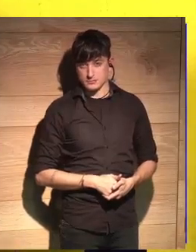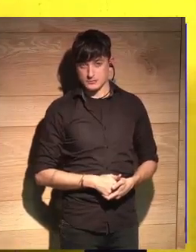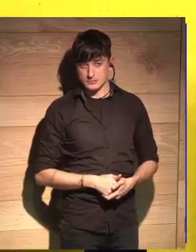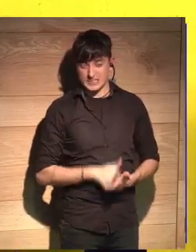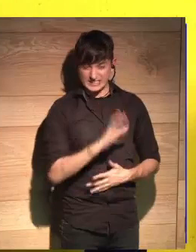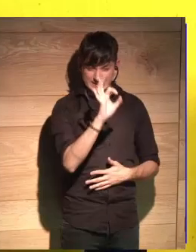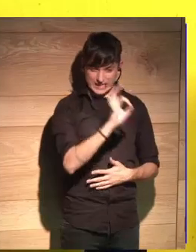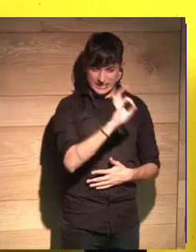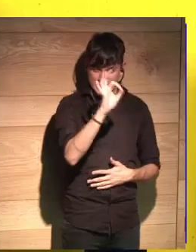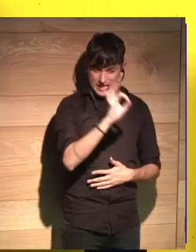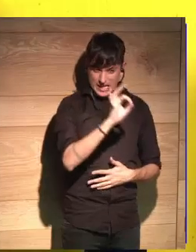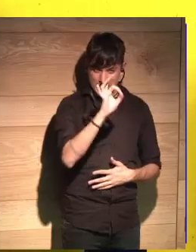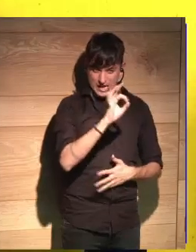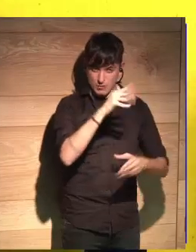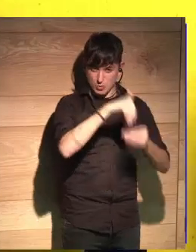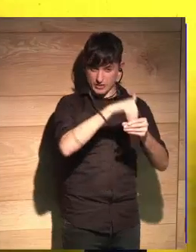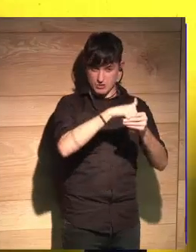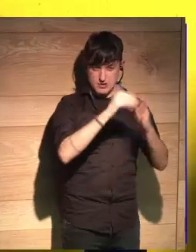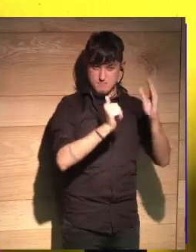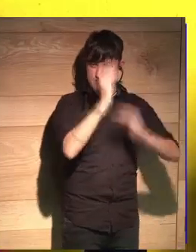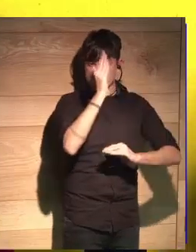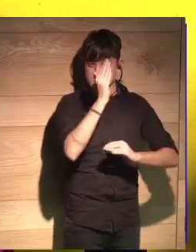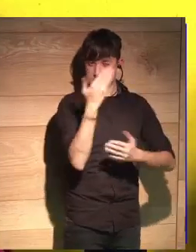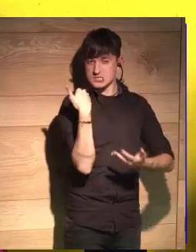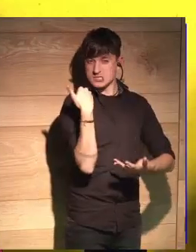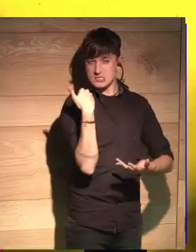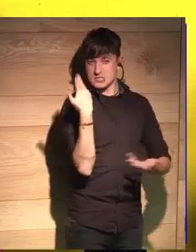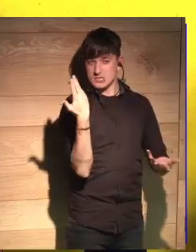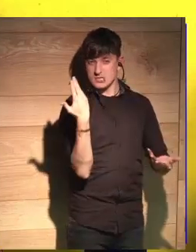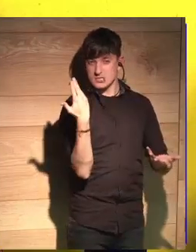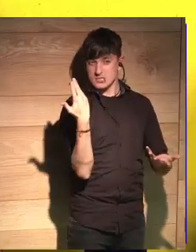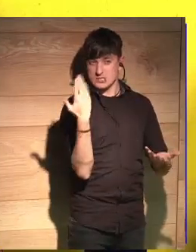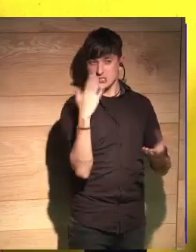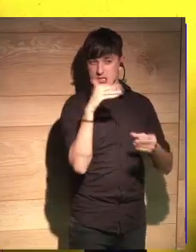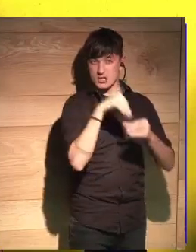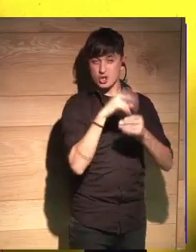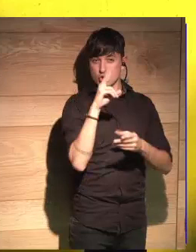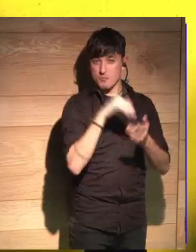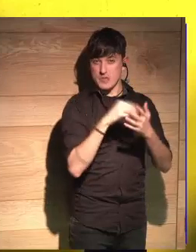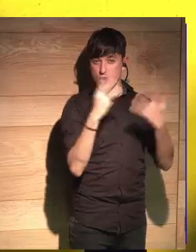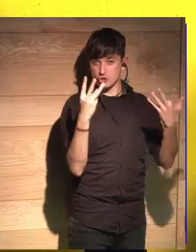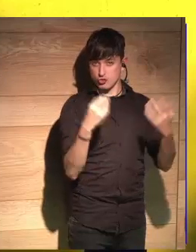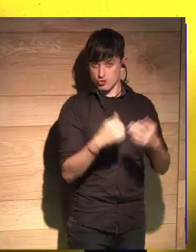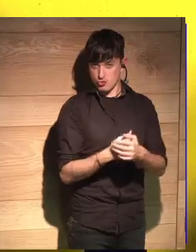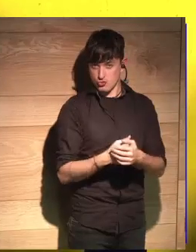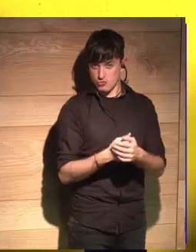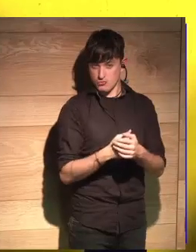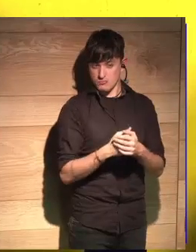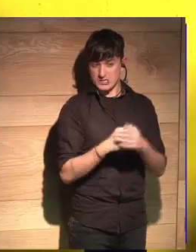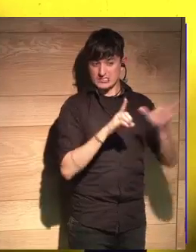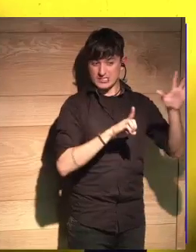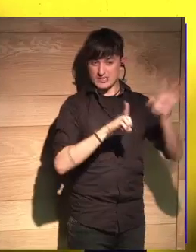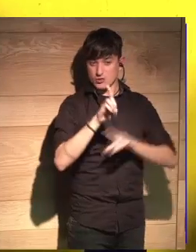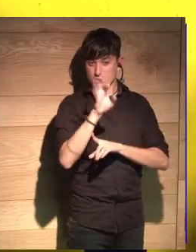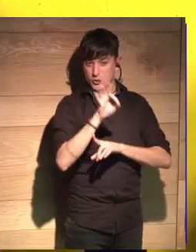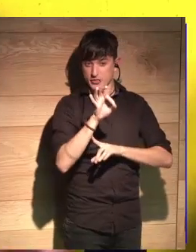election was in the 2008 presidential election, when only 61% of Americans